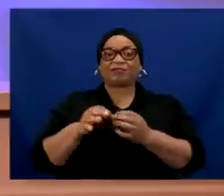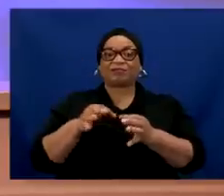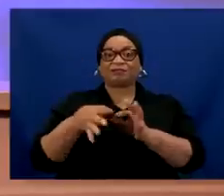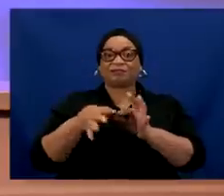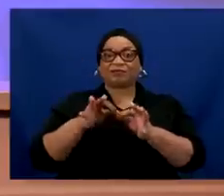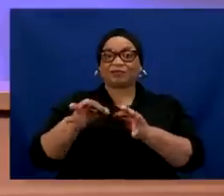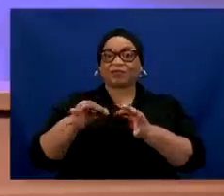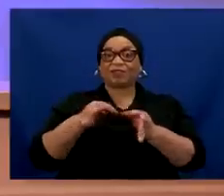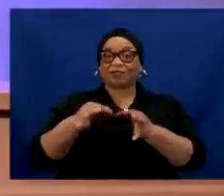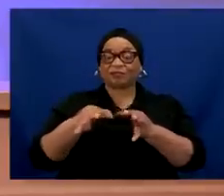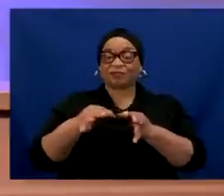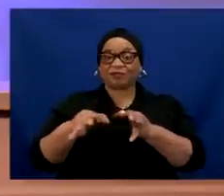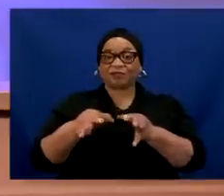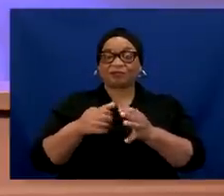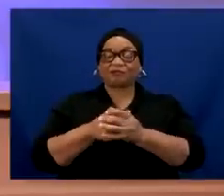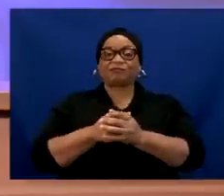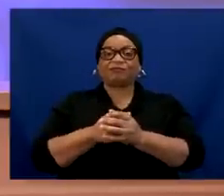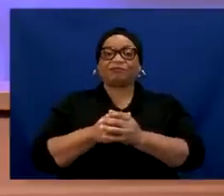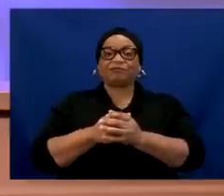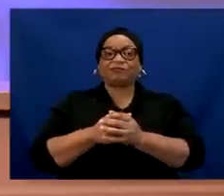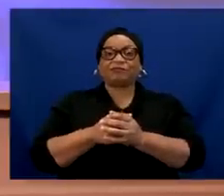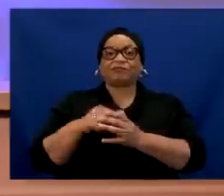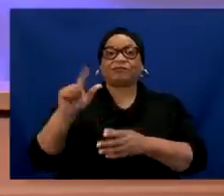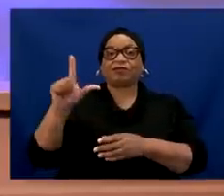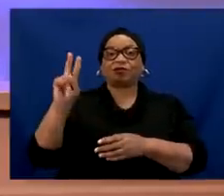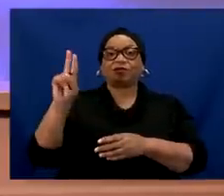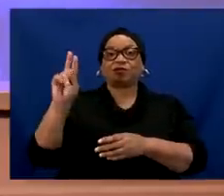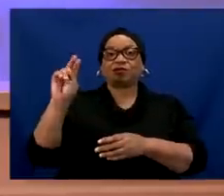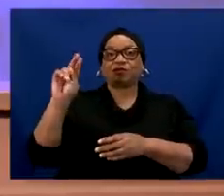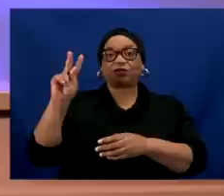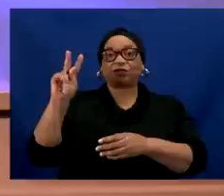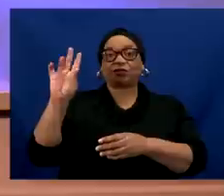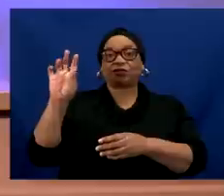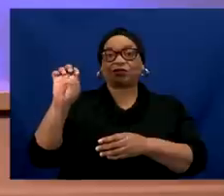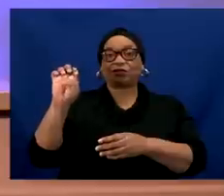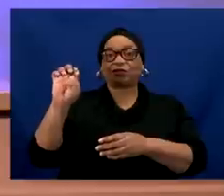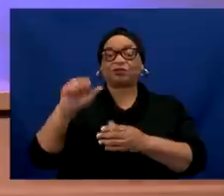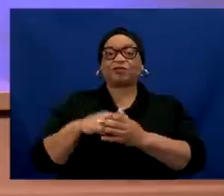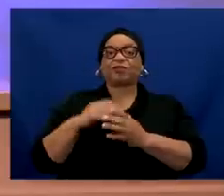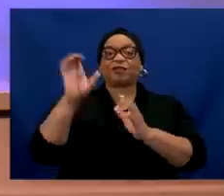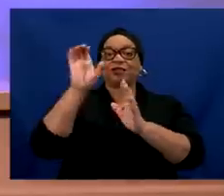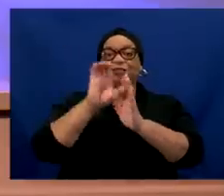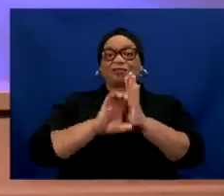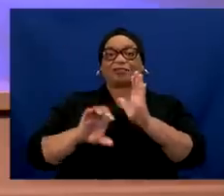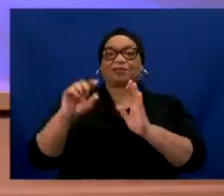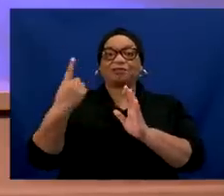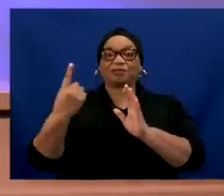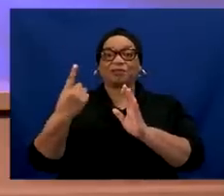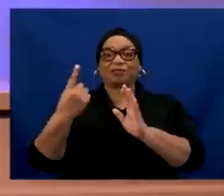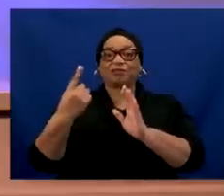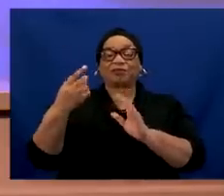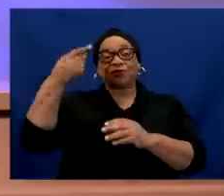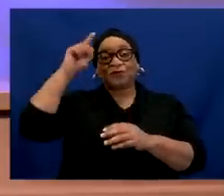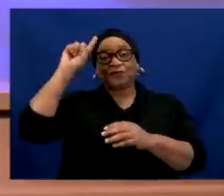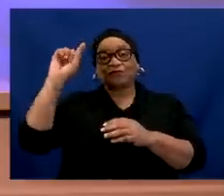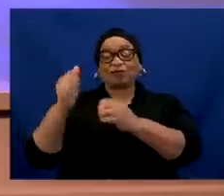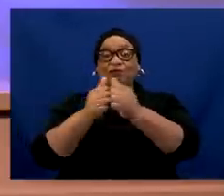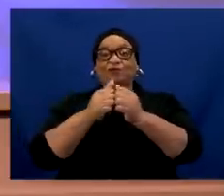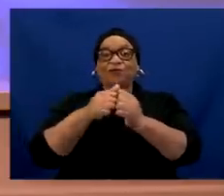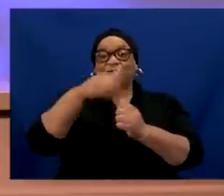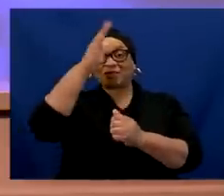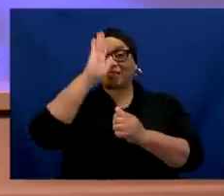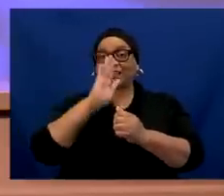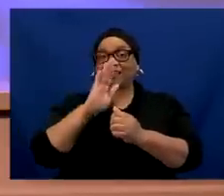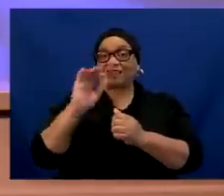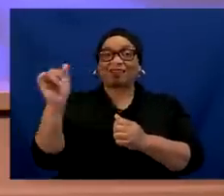Chicago. Luke chapter 1 and verse 37 from the King James Version says, "For with God,